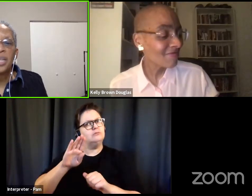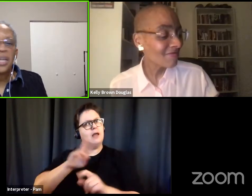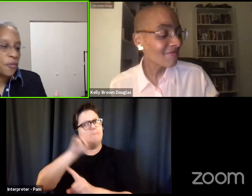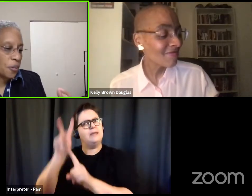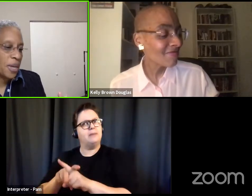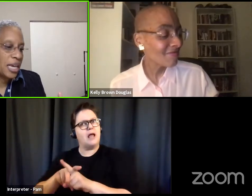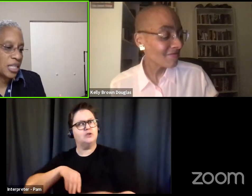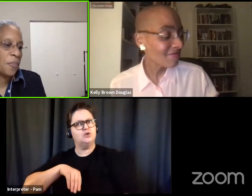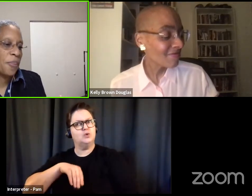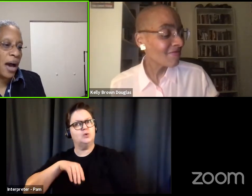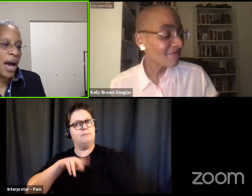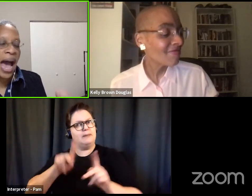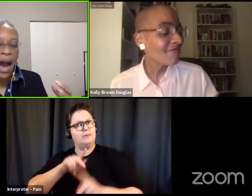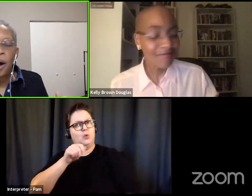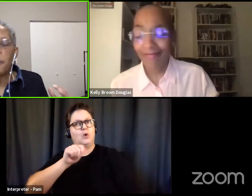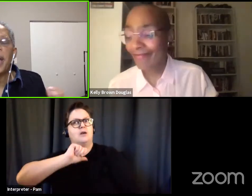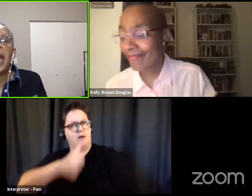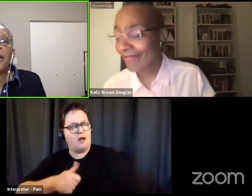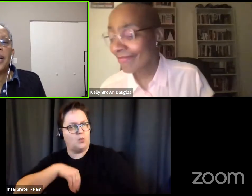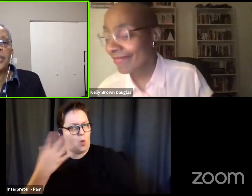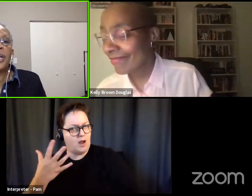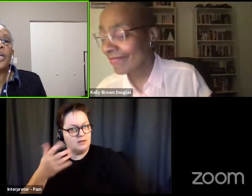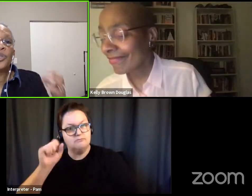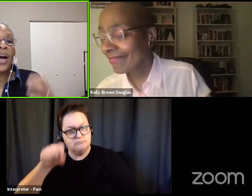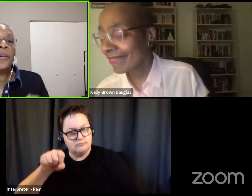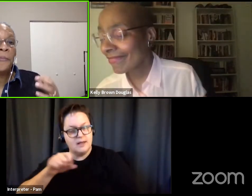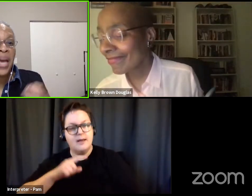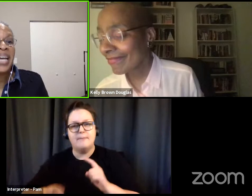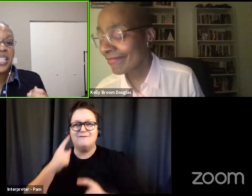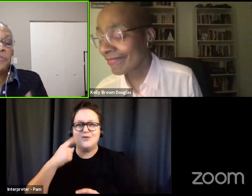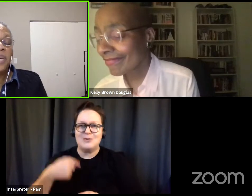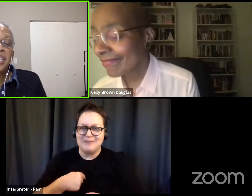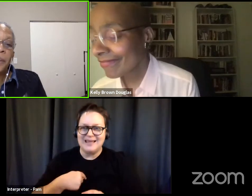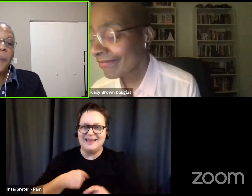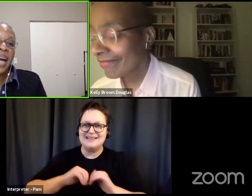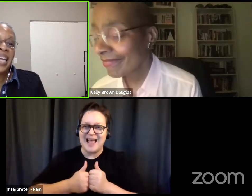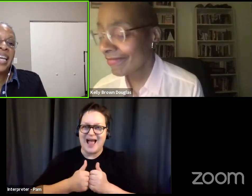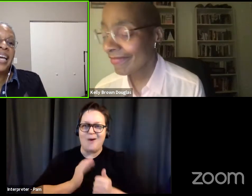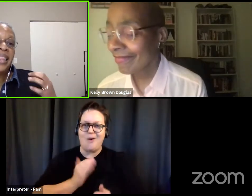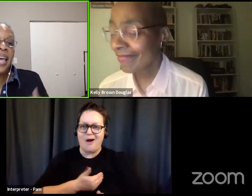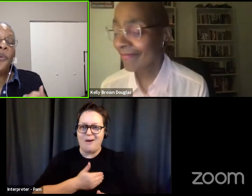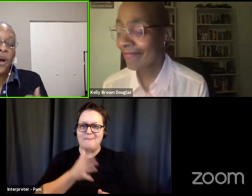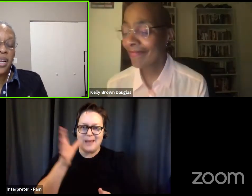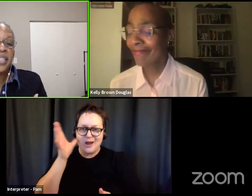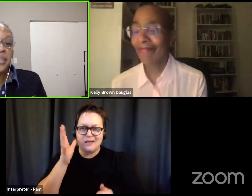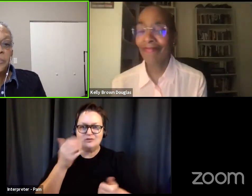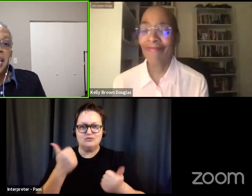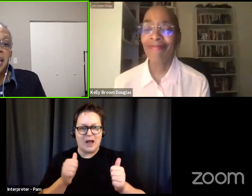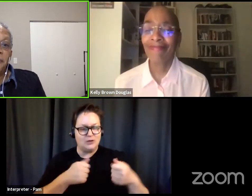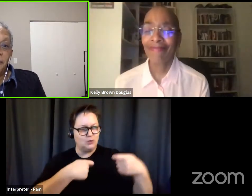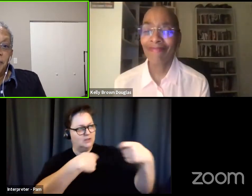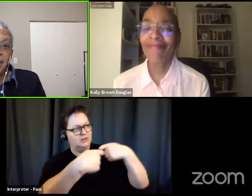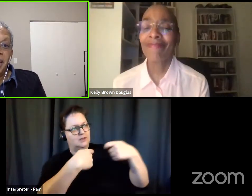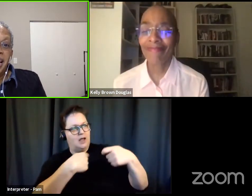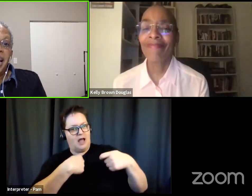But really, for me, it's about how our parents try to make us be somebody they want us to